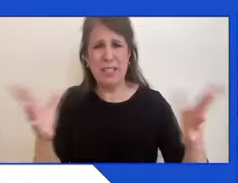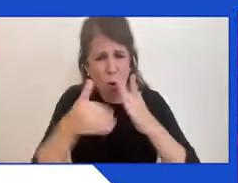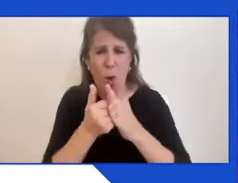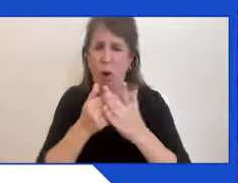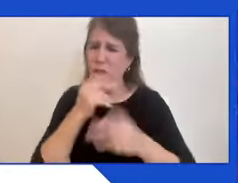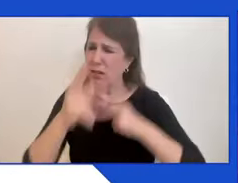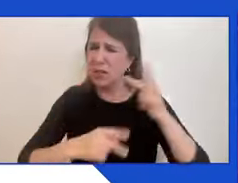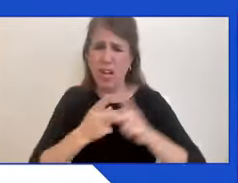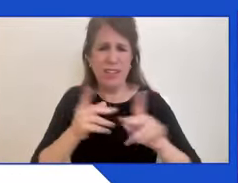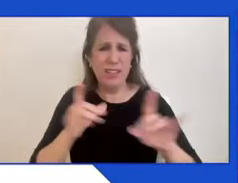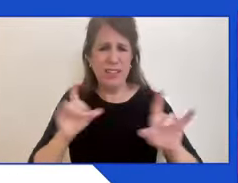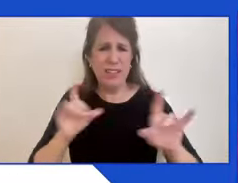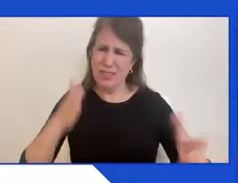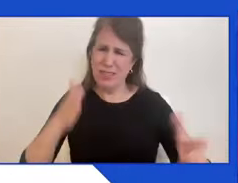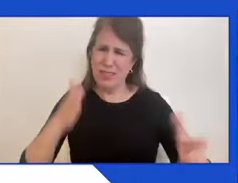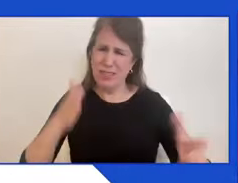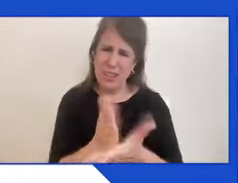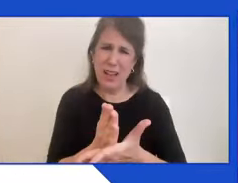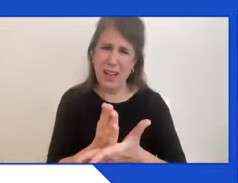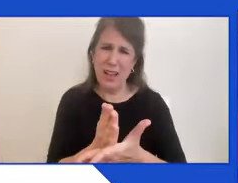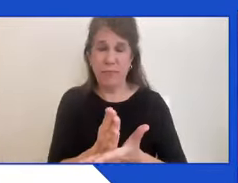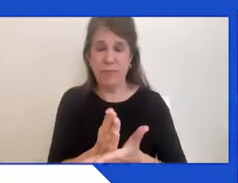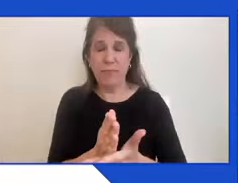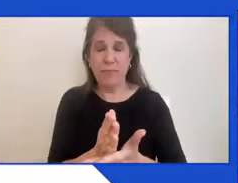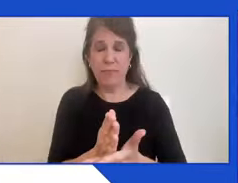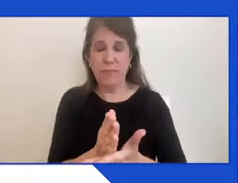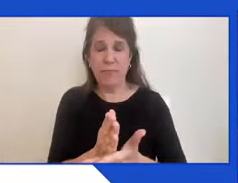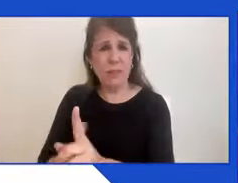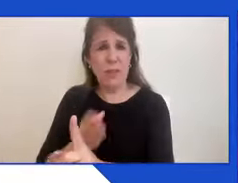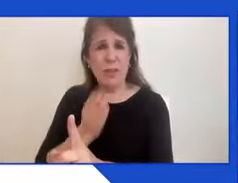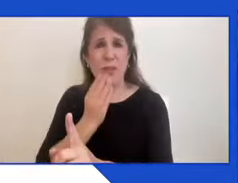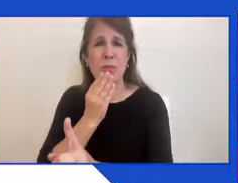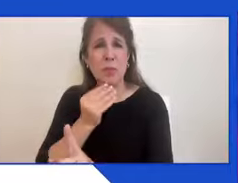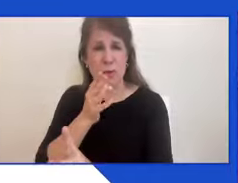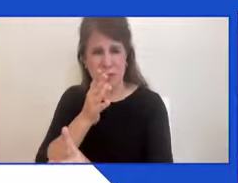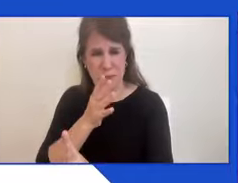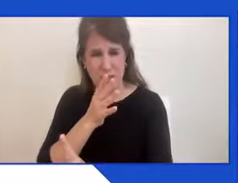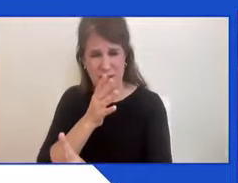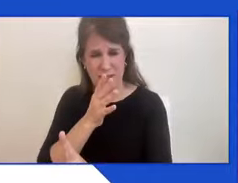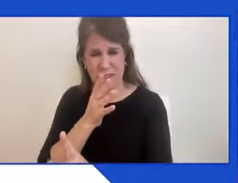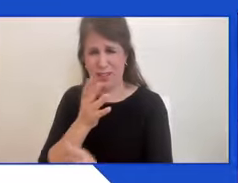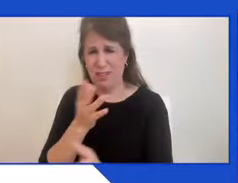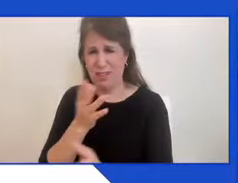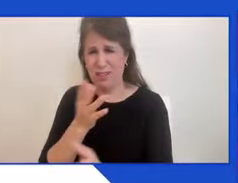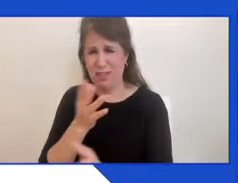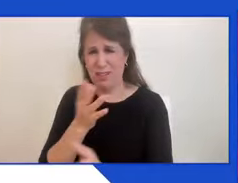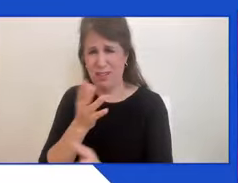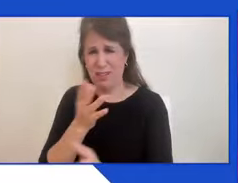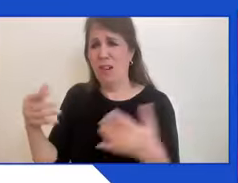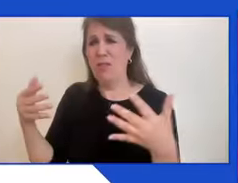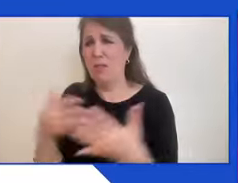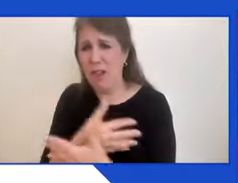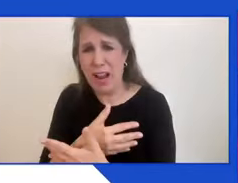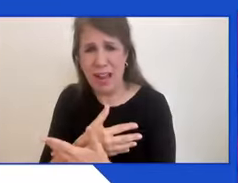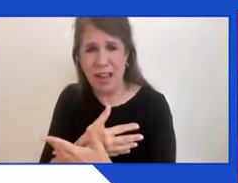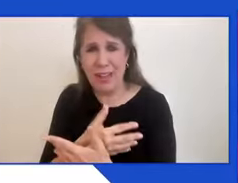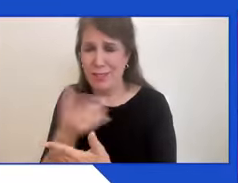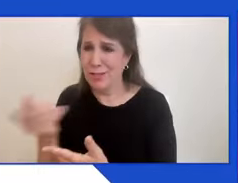any Jewish mother to be afraid here to drop her baby off at the